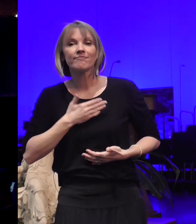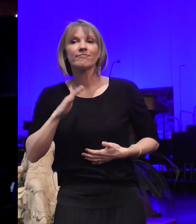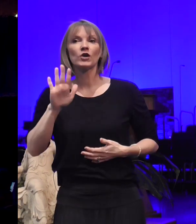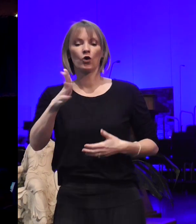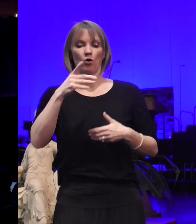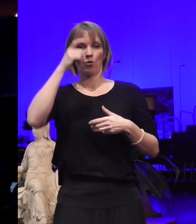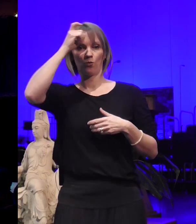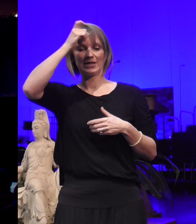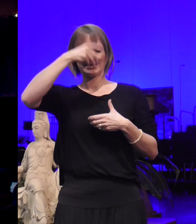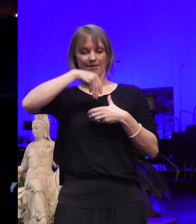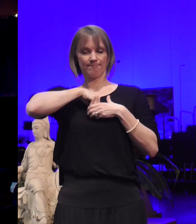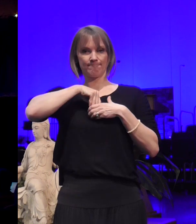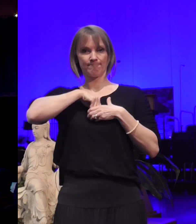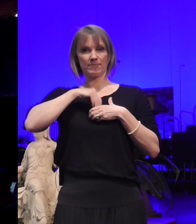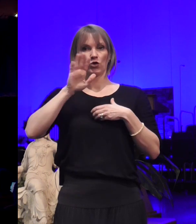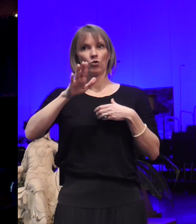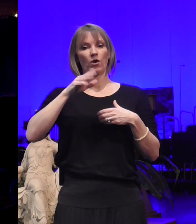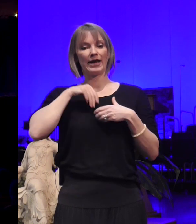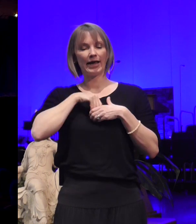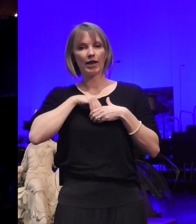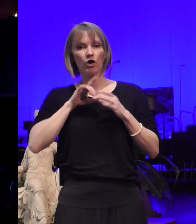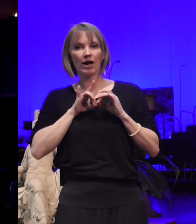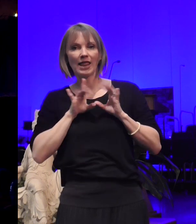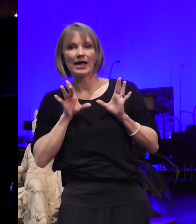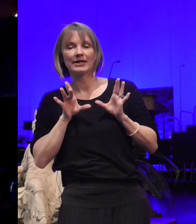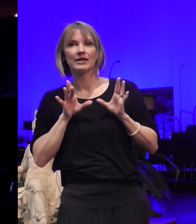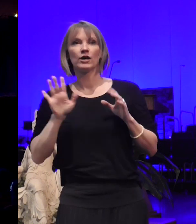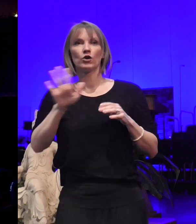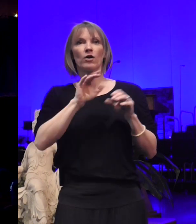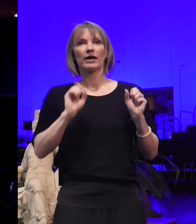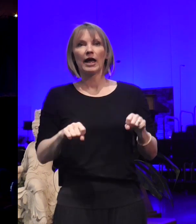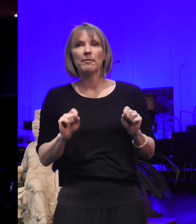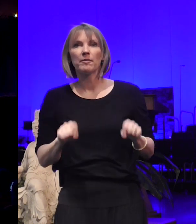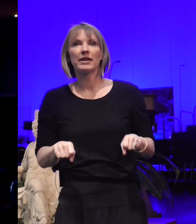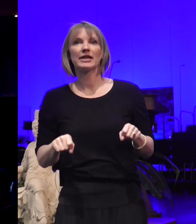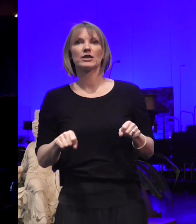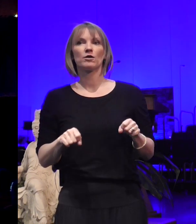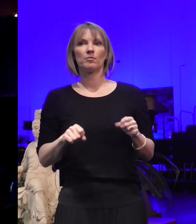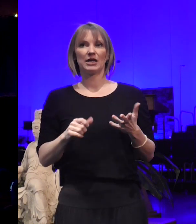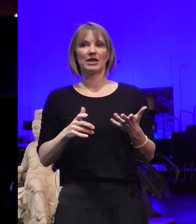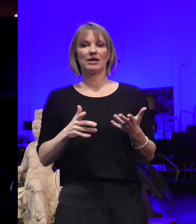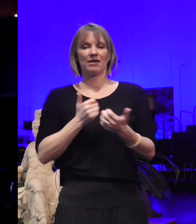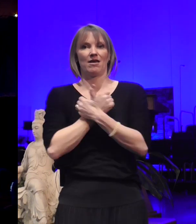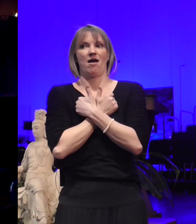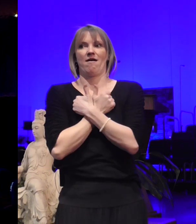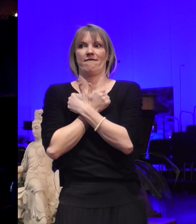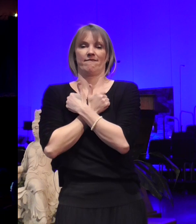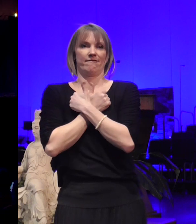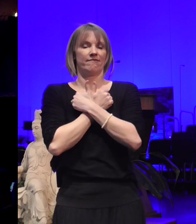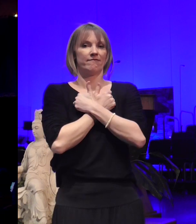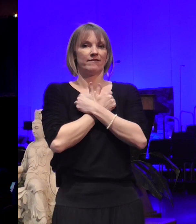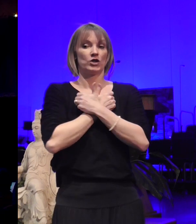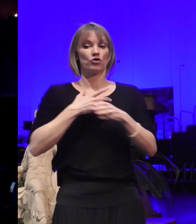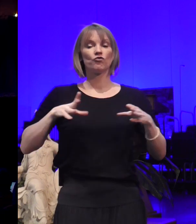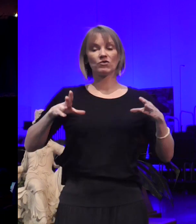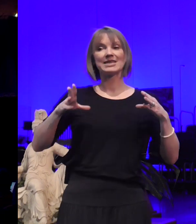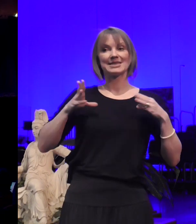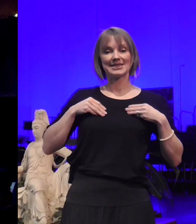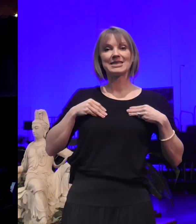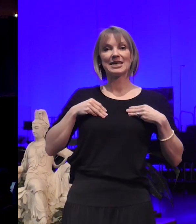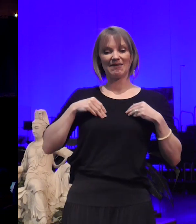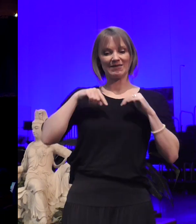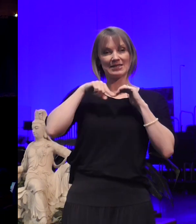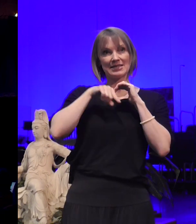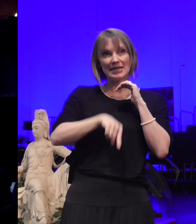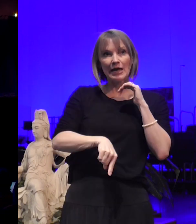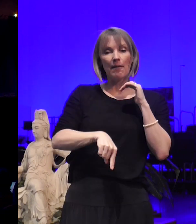wisdom, your inner light, your capability to be profoundly loving and to receive deep